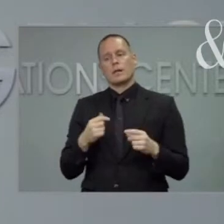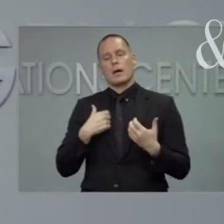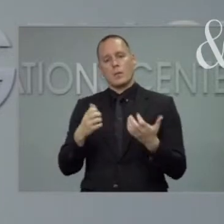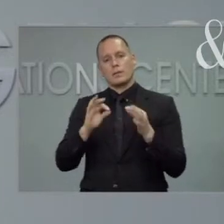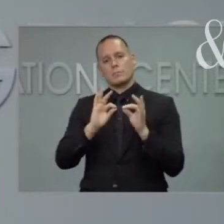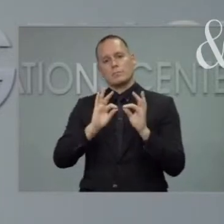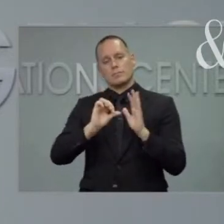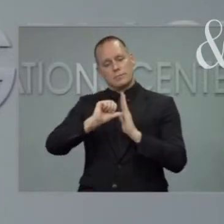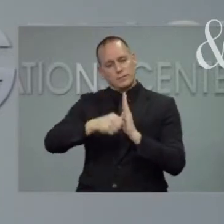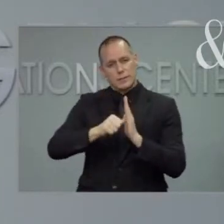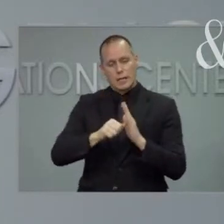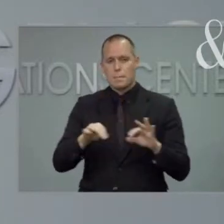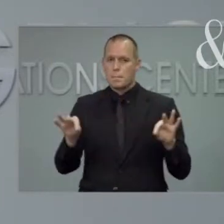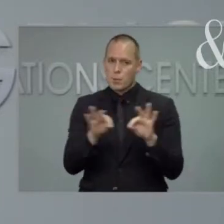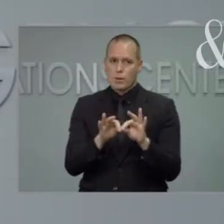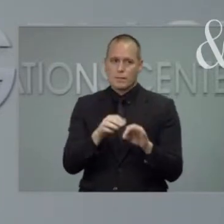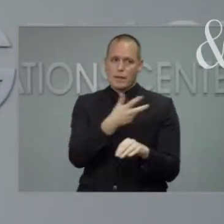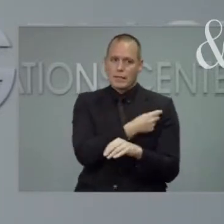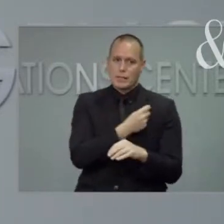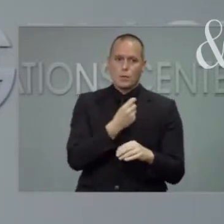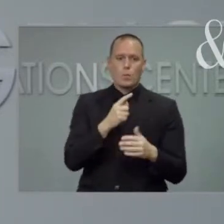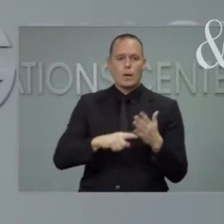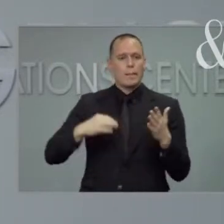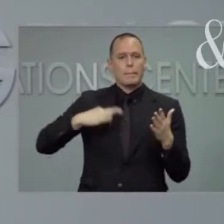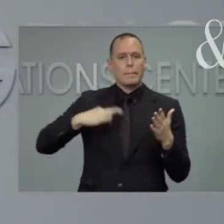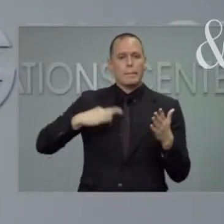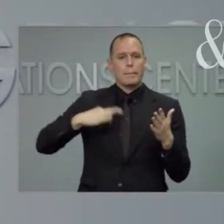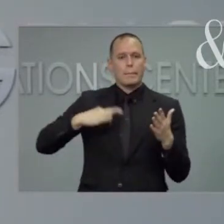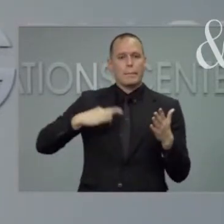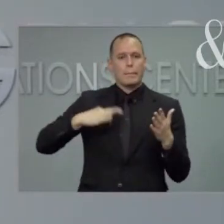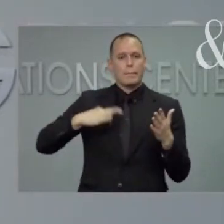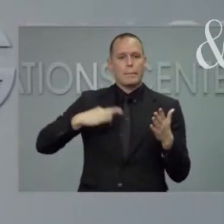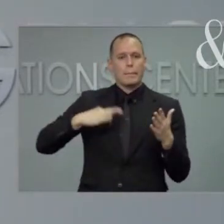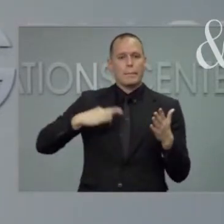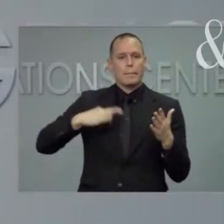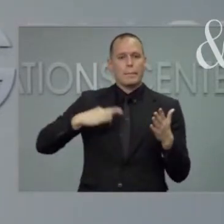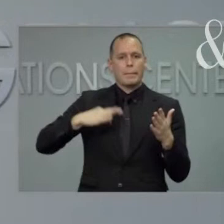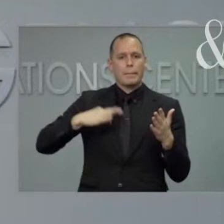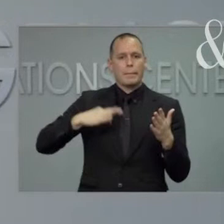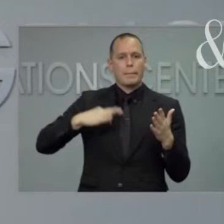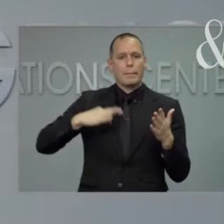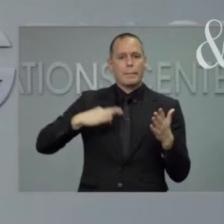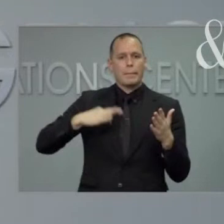are making sure to take the opportunity when it is their spot to get